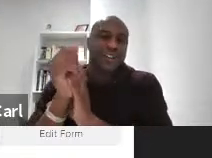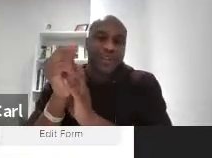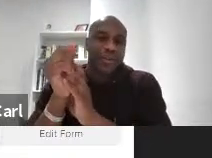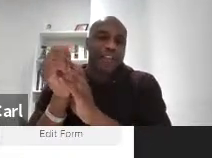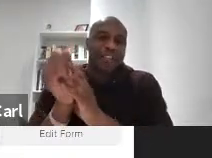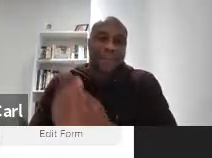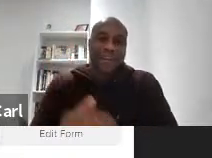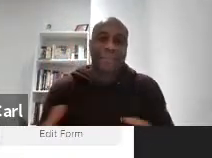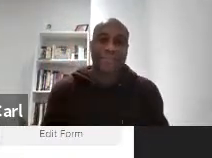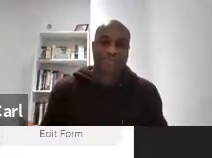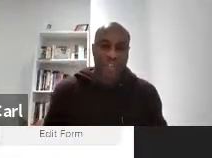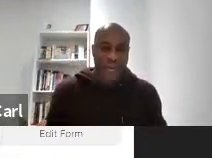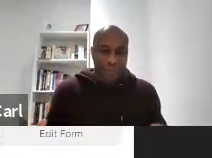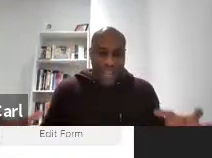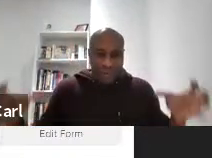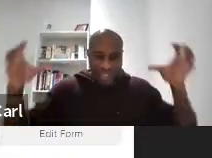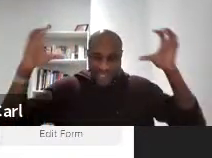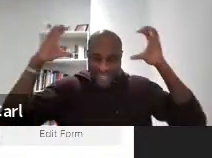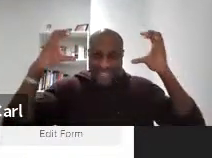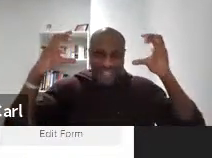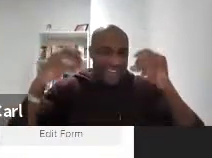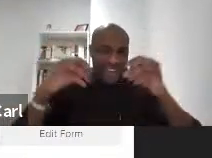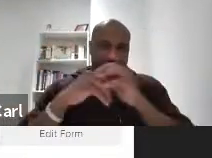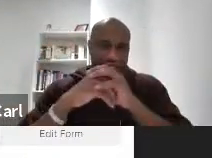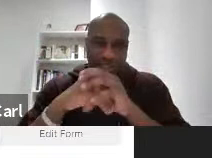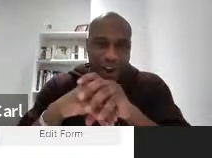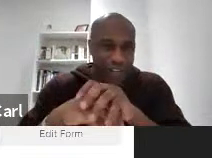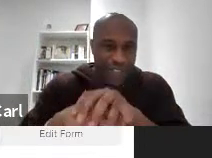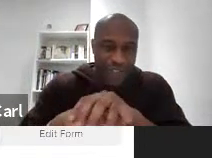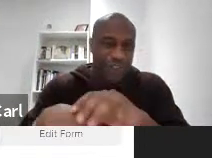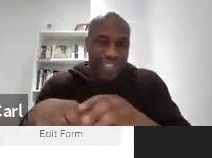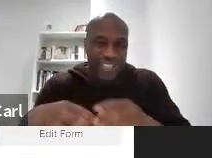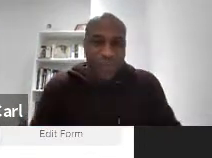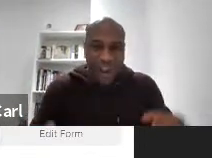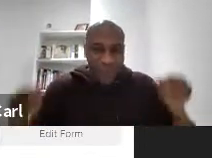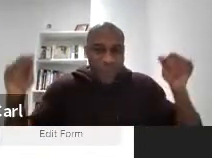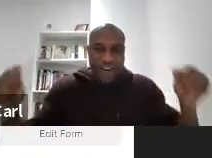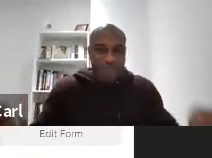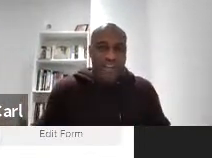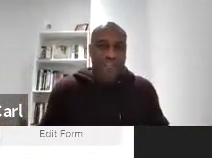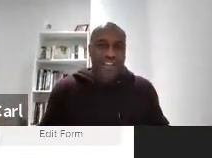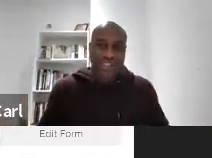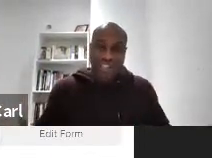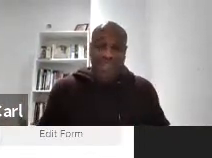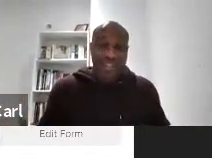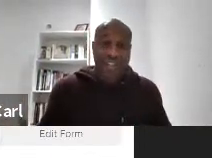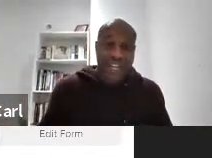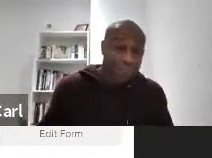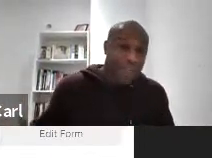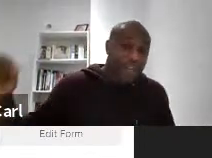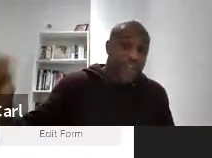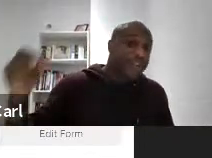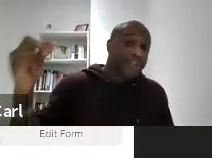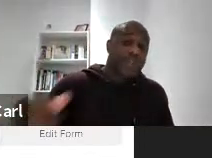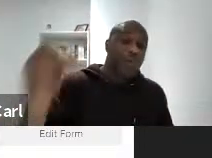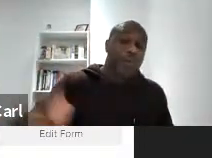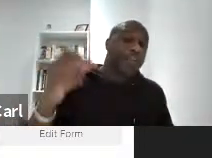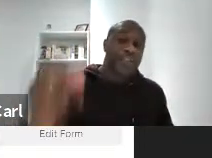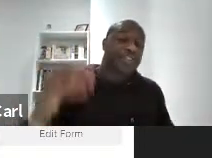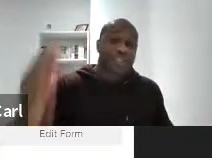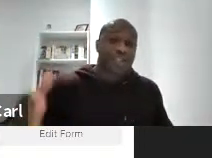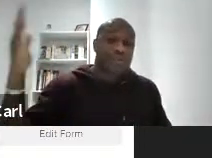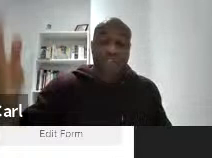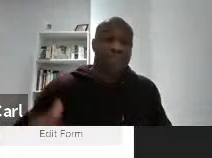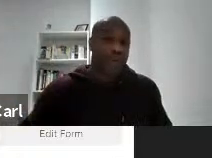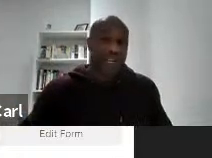the days of you having to be like Motorola and sitting in a darkened office somewhere working for 11 years in some technology. You can do all